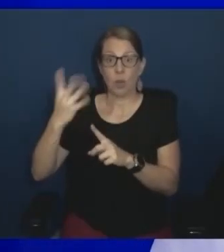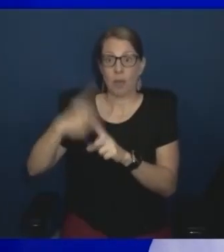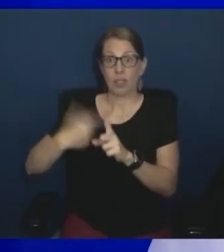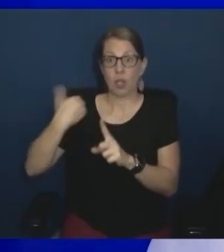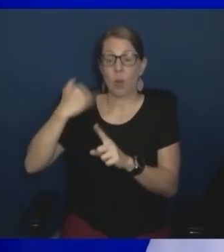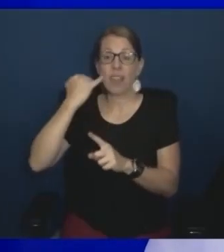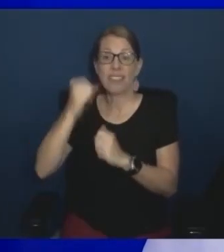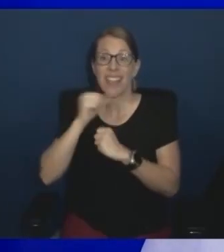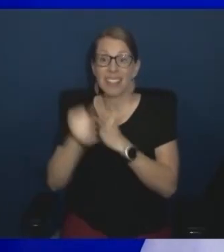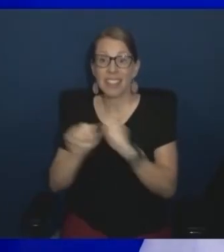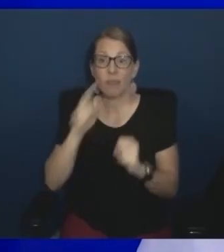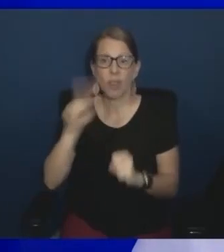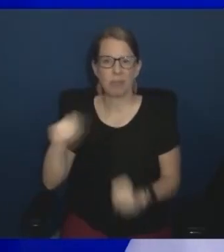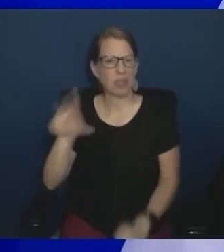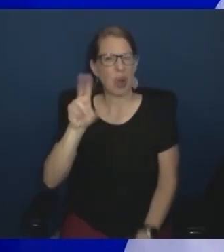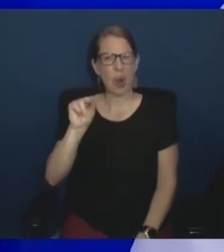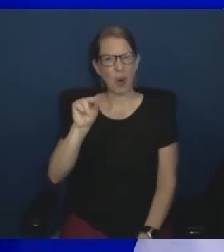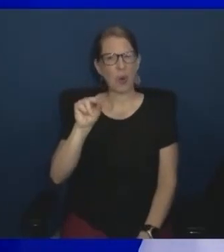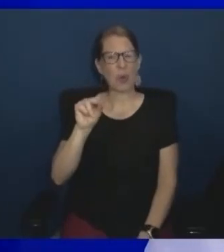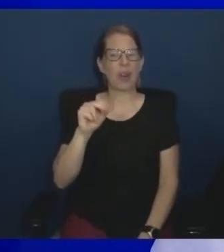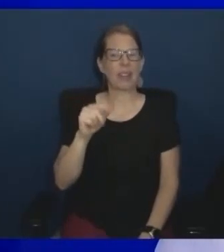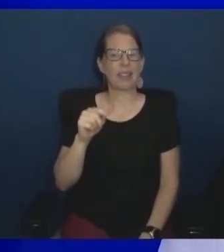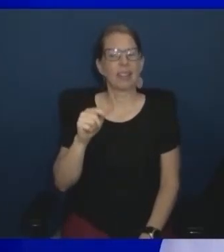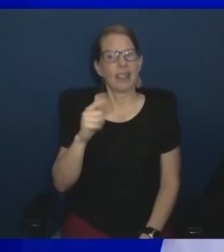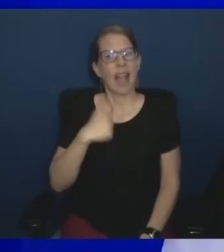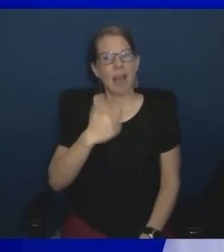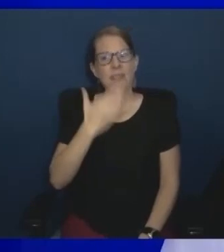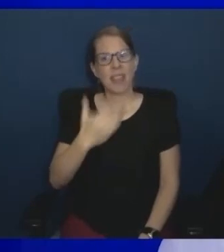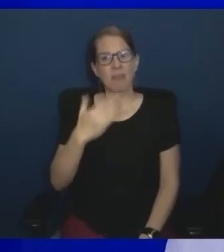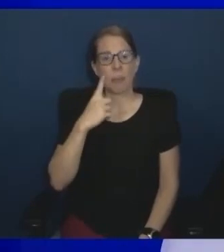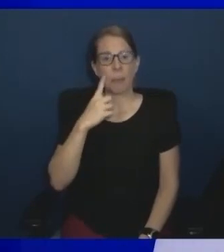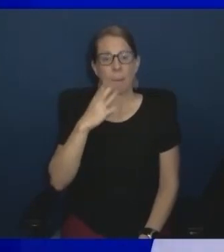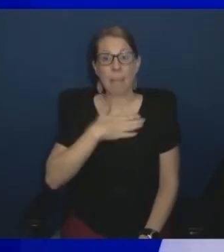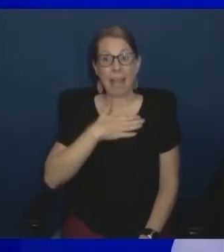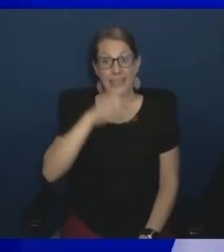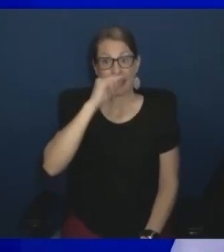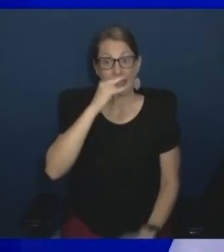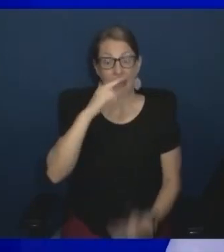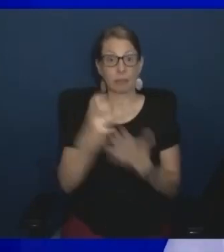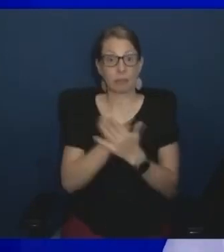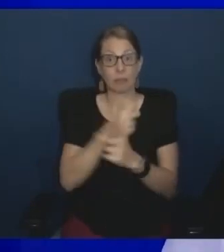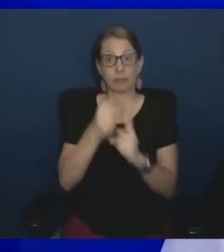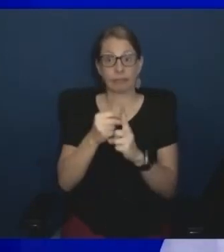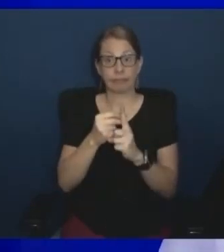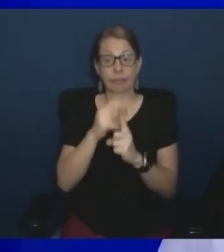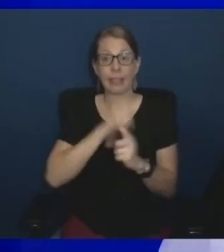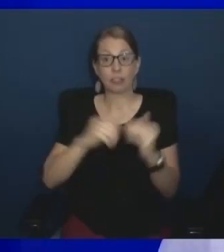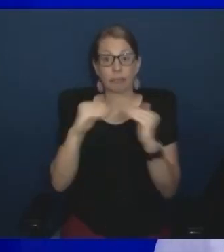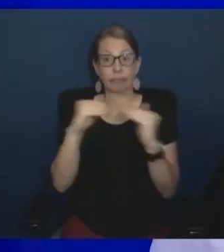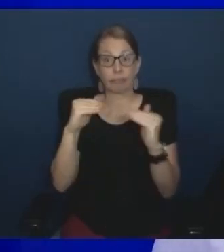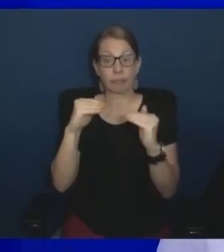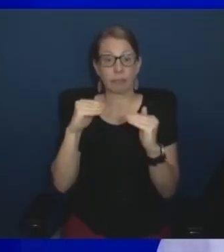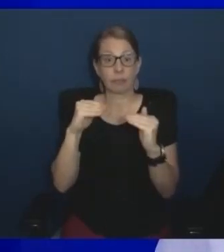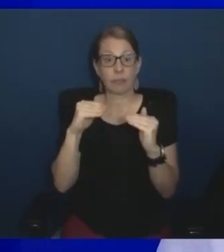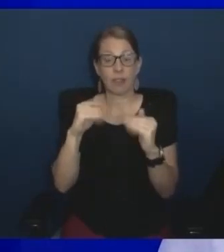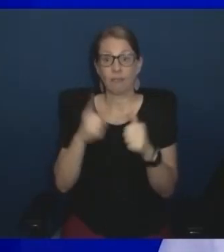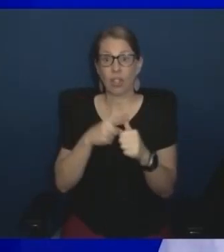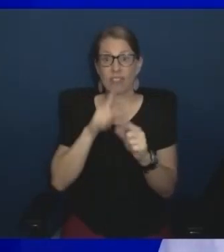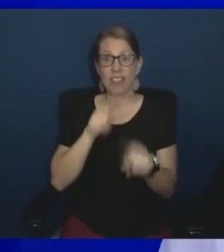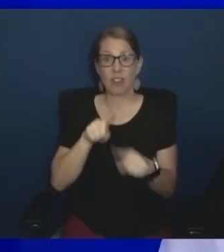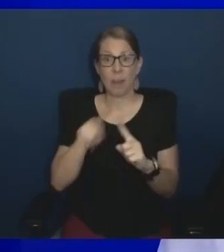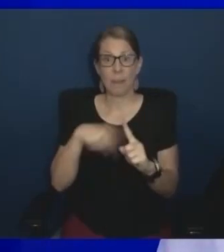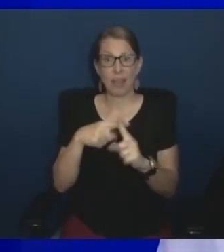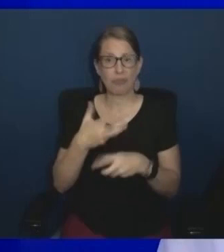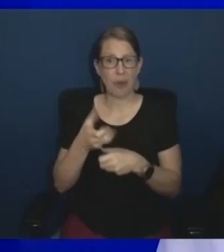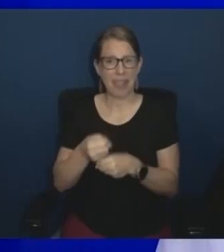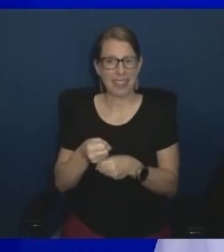said this before, I'm absolutely thankful my kids were of the age to be able to get vaccinated. And I love that first answer we had about trust. It's so